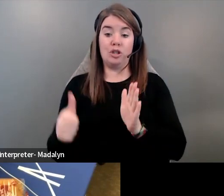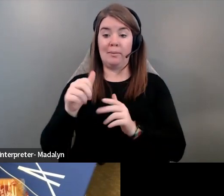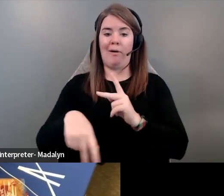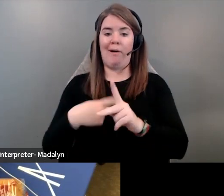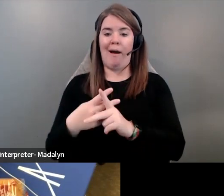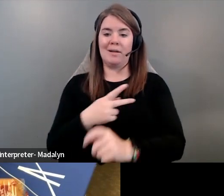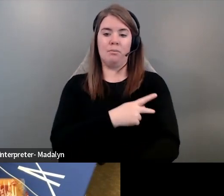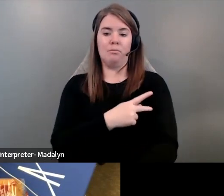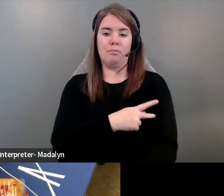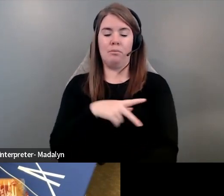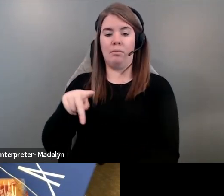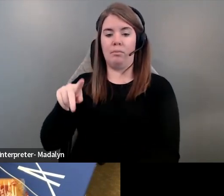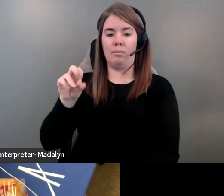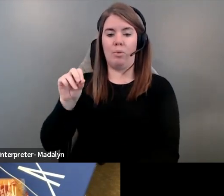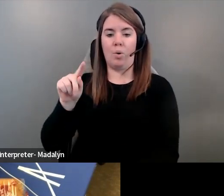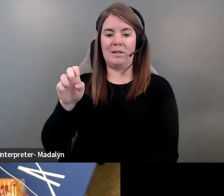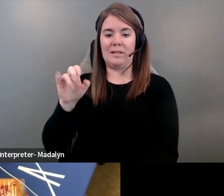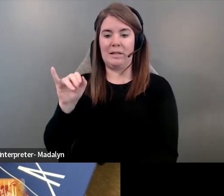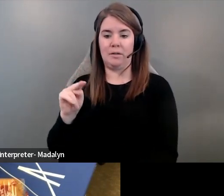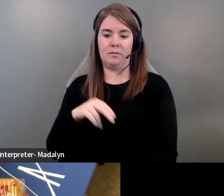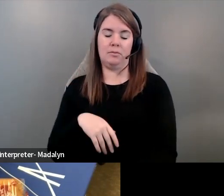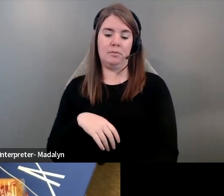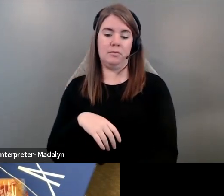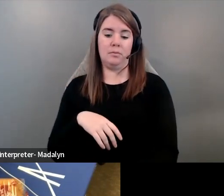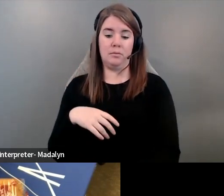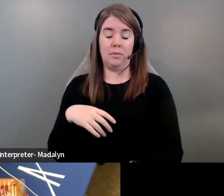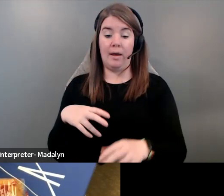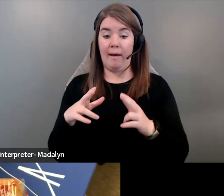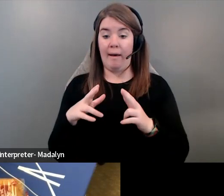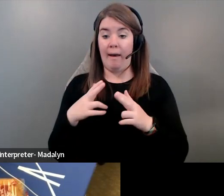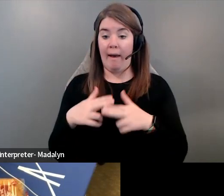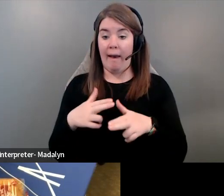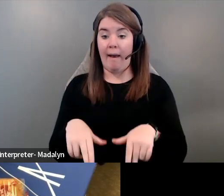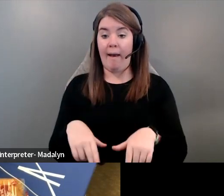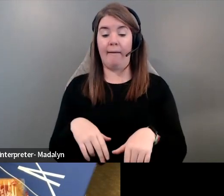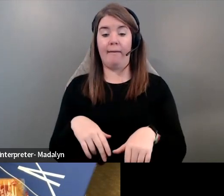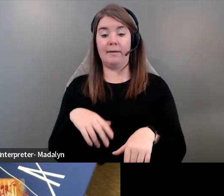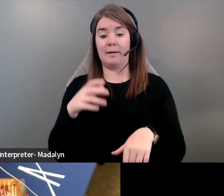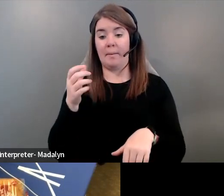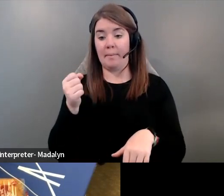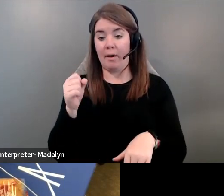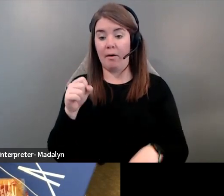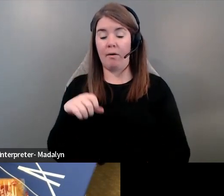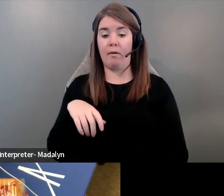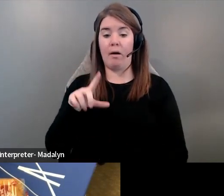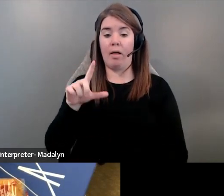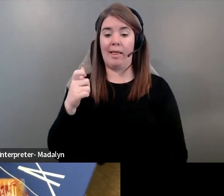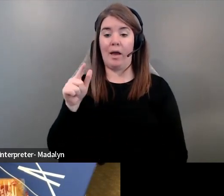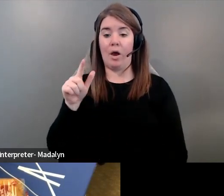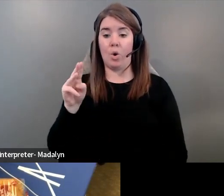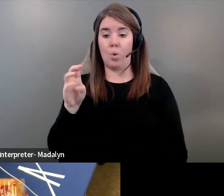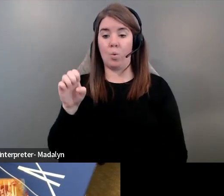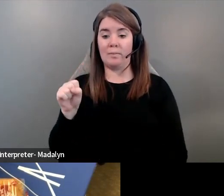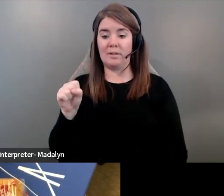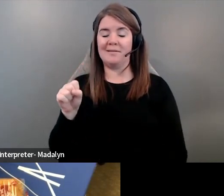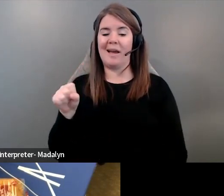eggs, milk, legumes, that would be dried beans and stuff, and fish, you can provide the same amount of protein in your menu